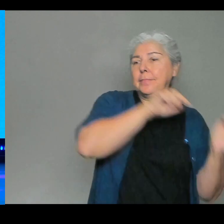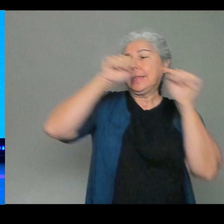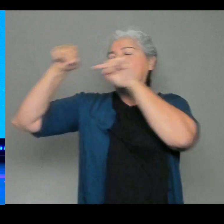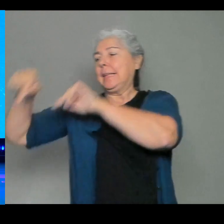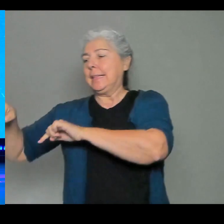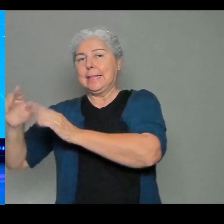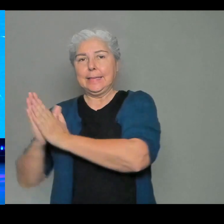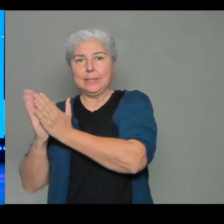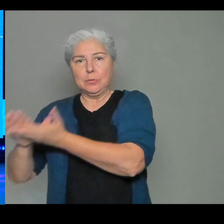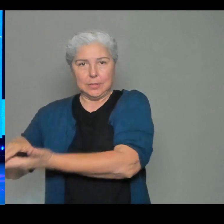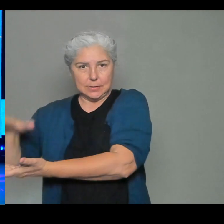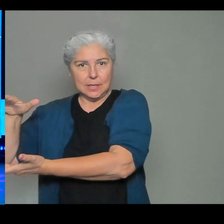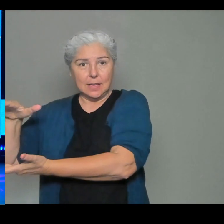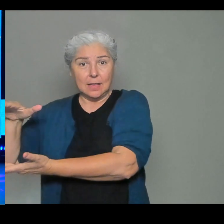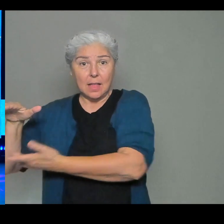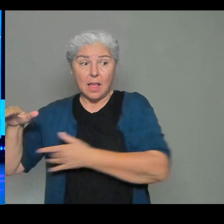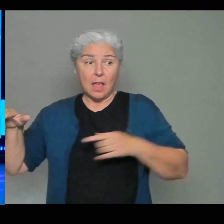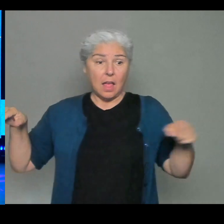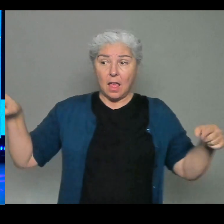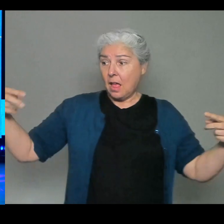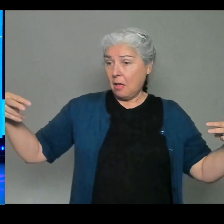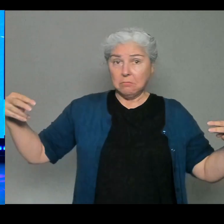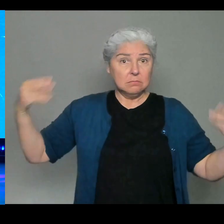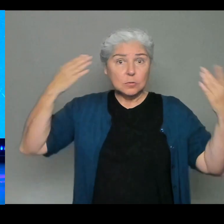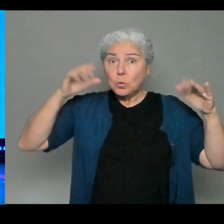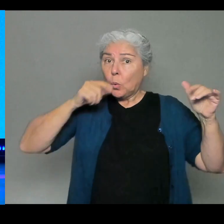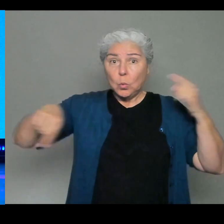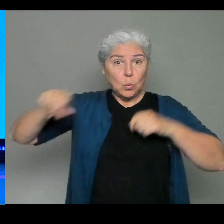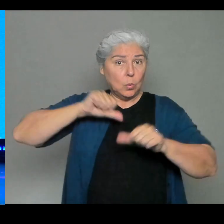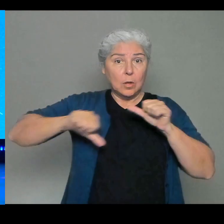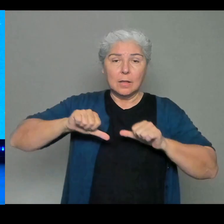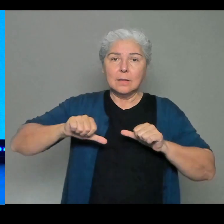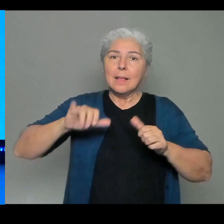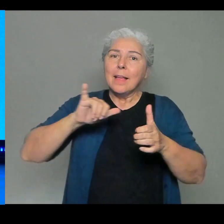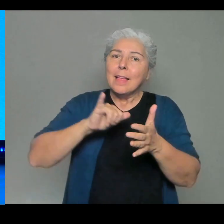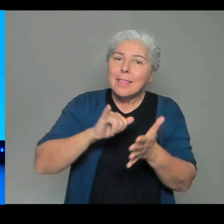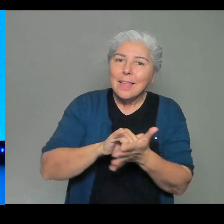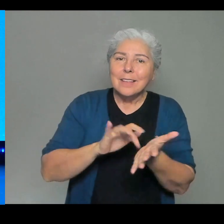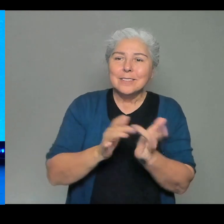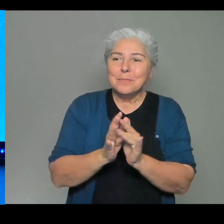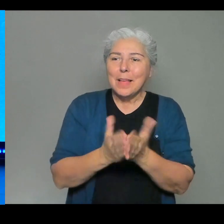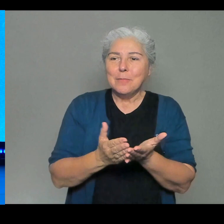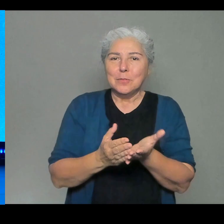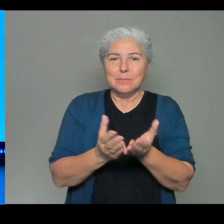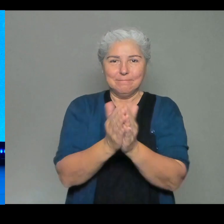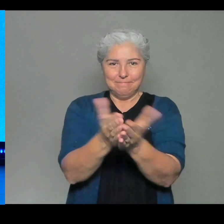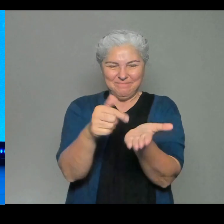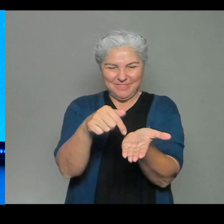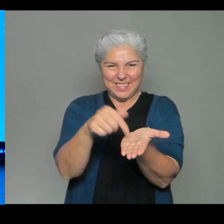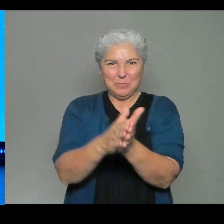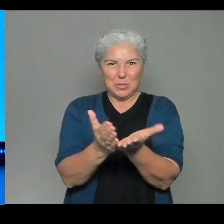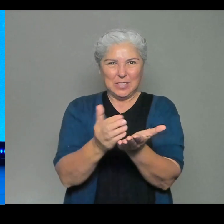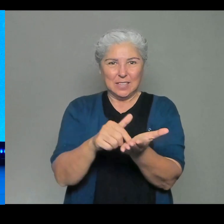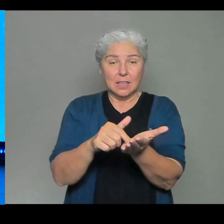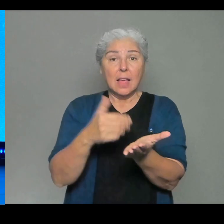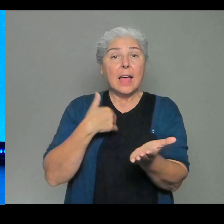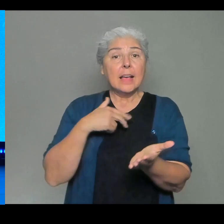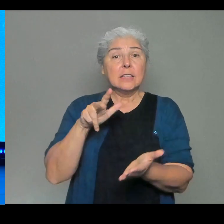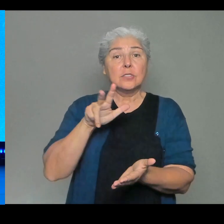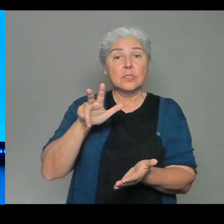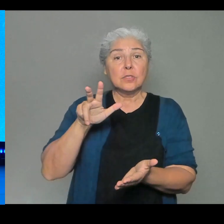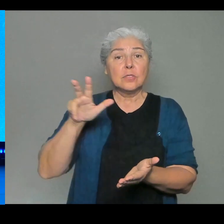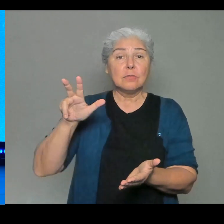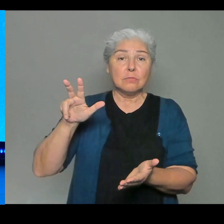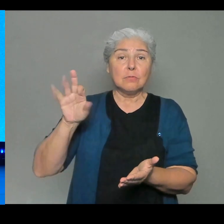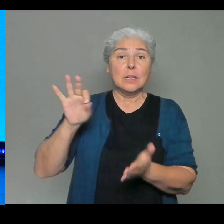in these books and literature. And they didn't know each other. Well, that's the Bible. That's this book right here. The